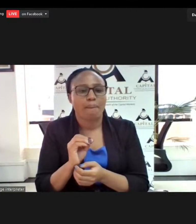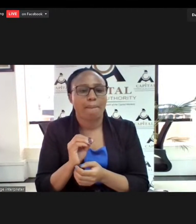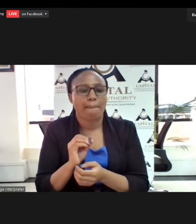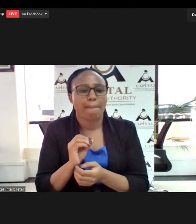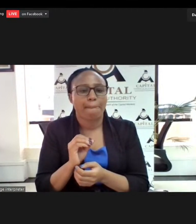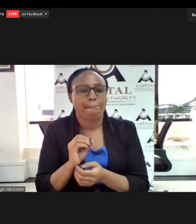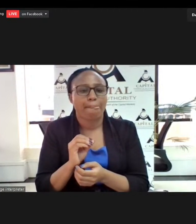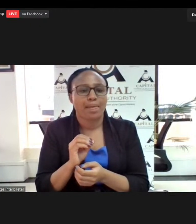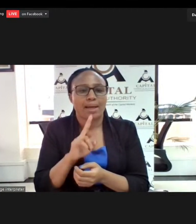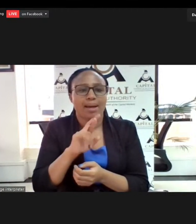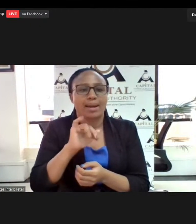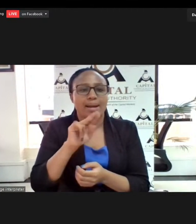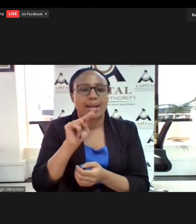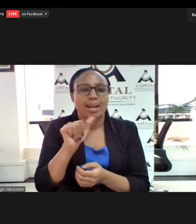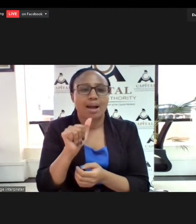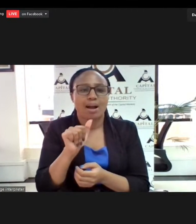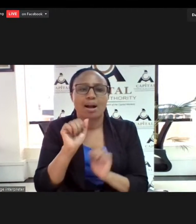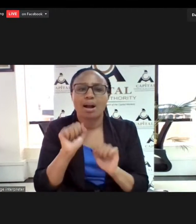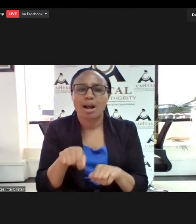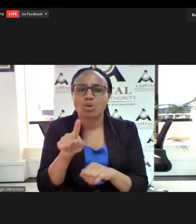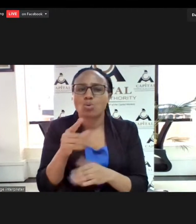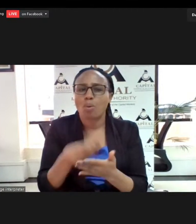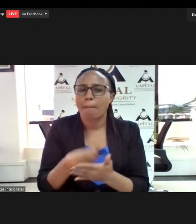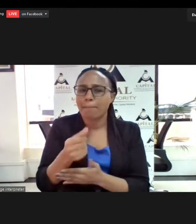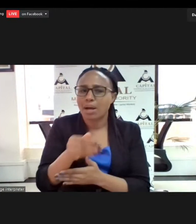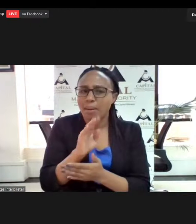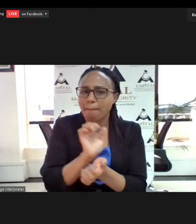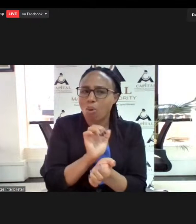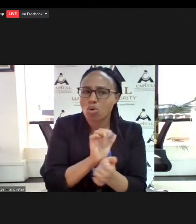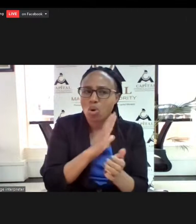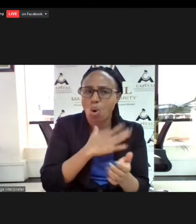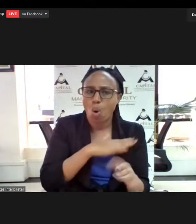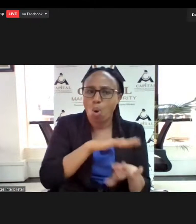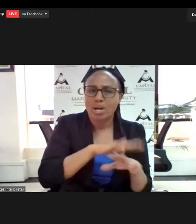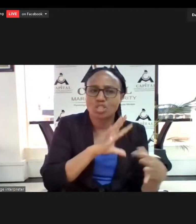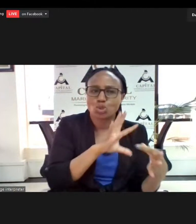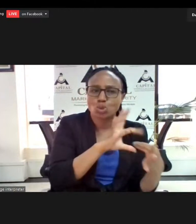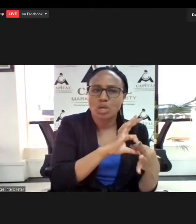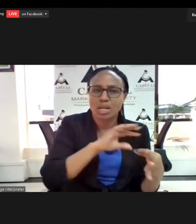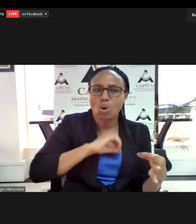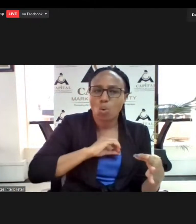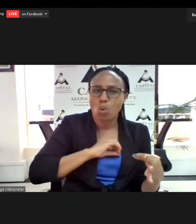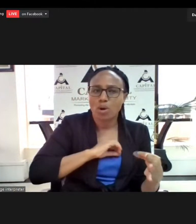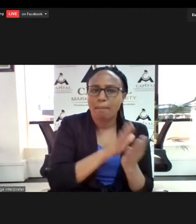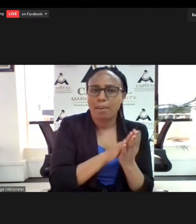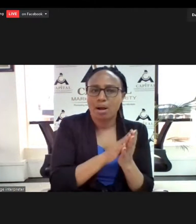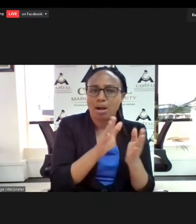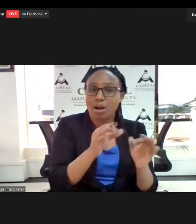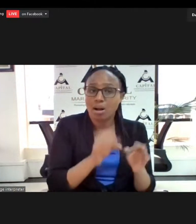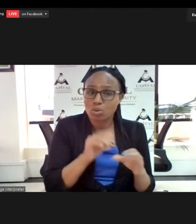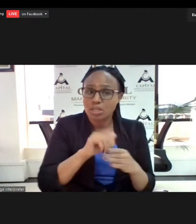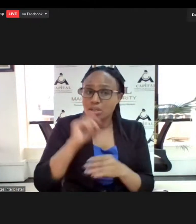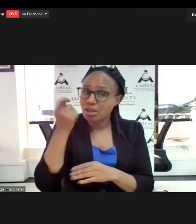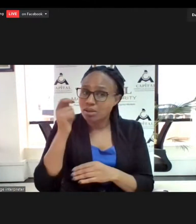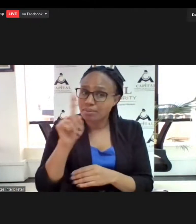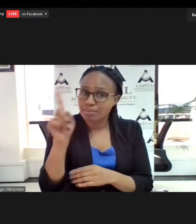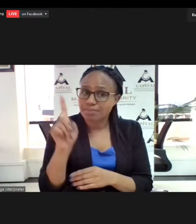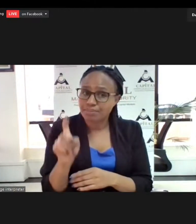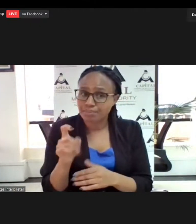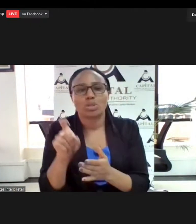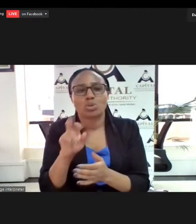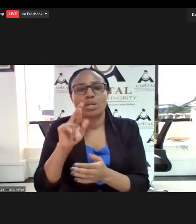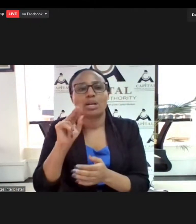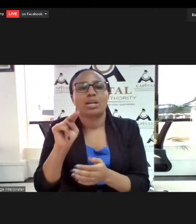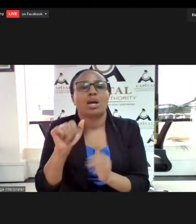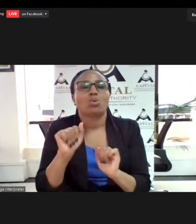To Rina, can you buy bonds on a jointly owned bank account in Kenya? Maybe that's maybe one of the